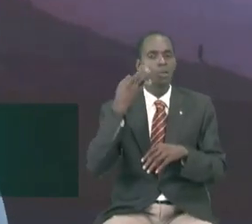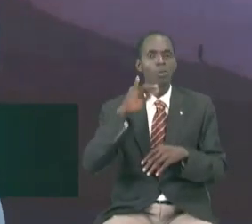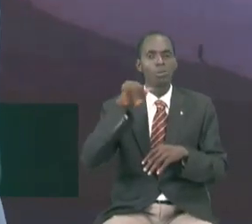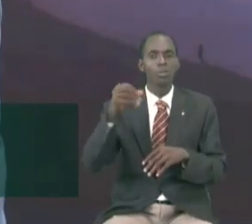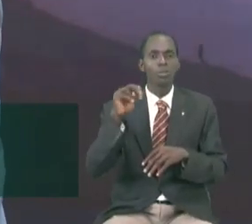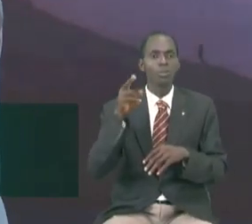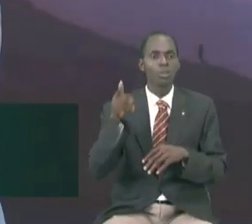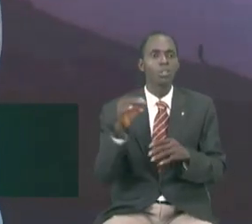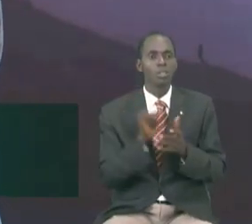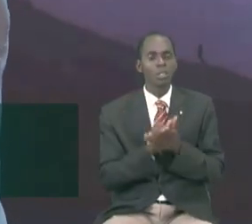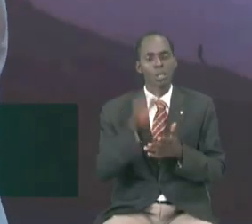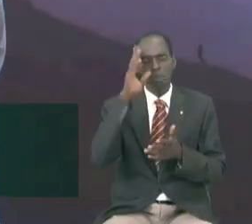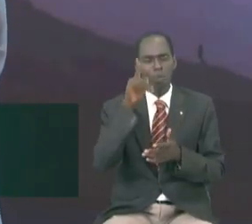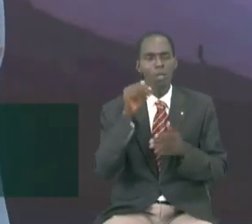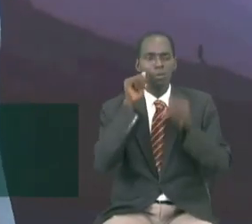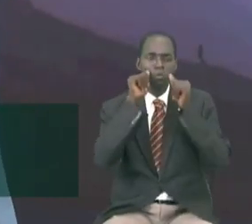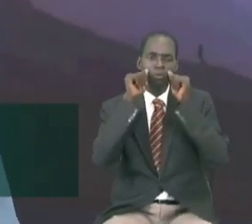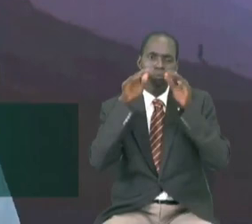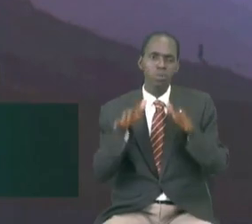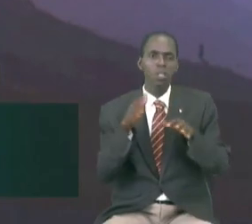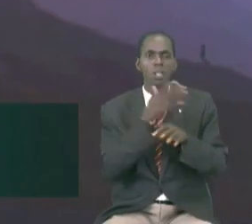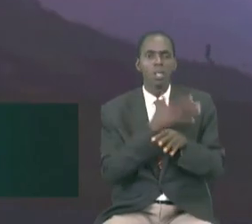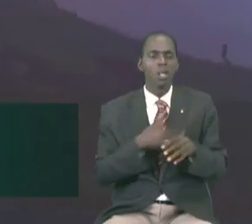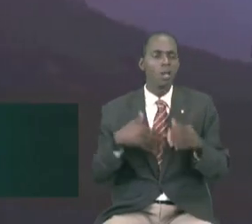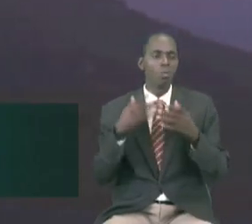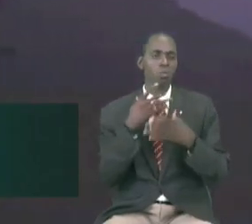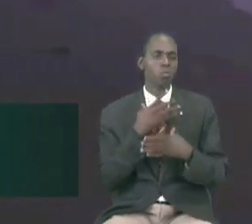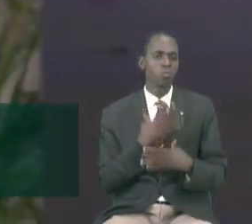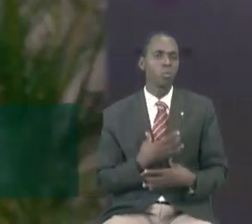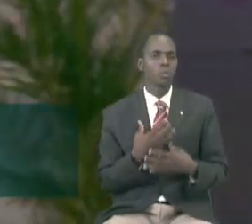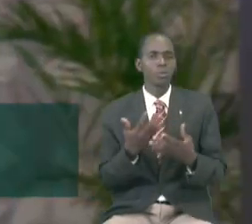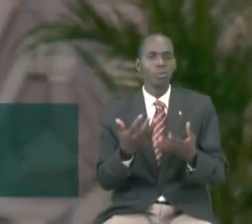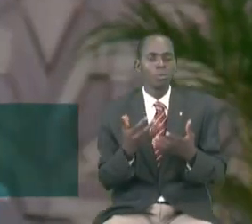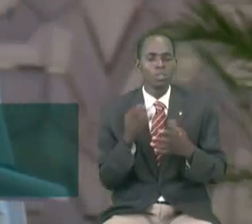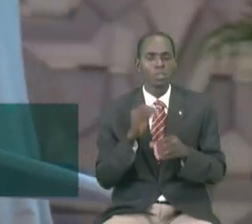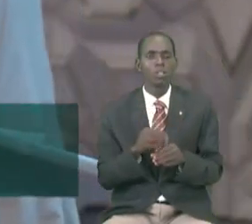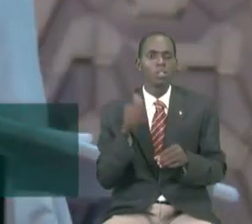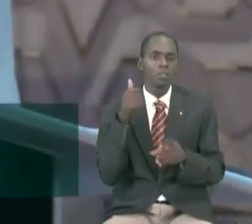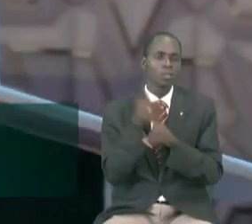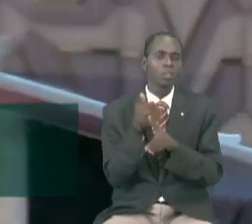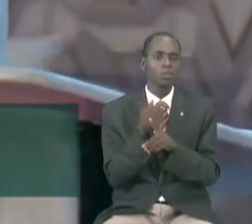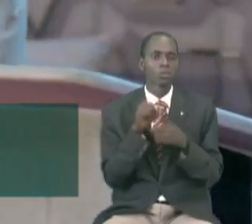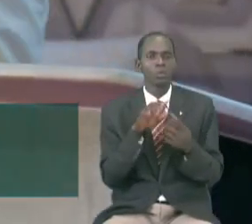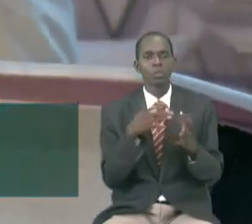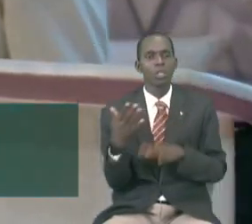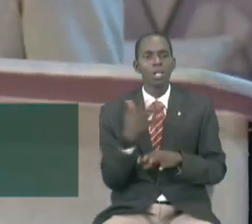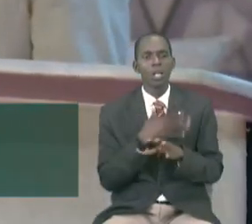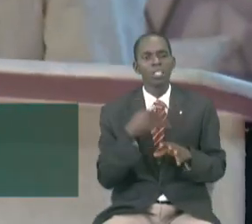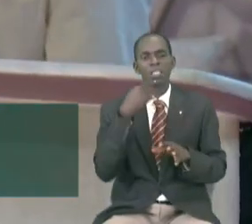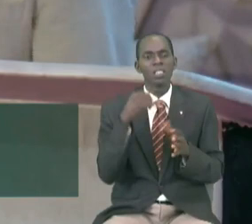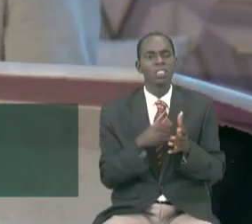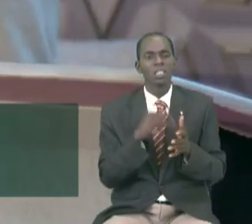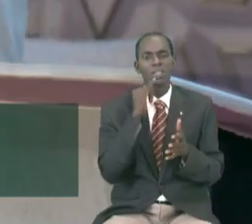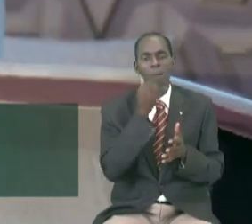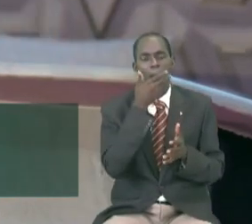said, it is better for me to die than to live. That's what always happens